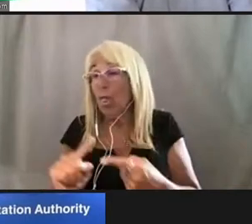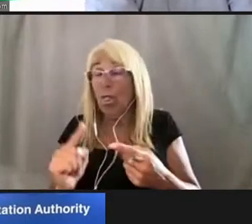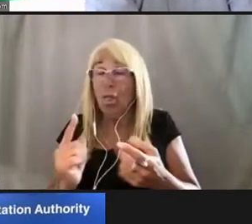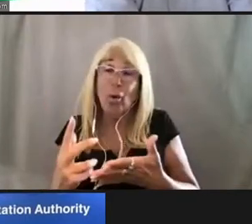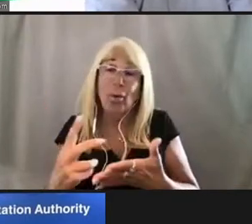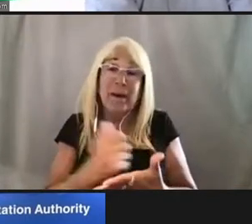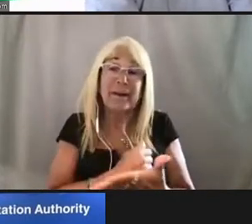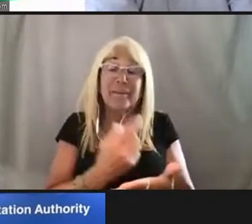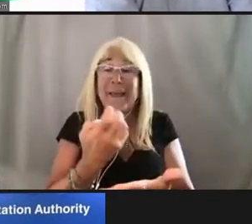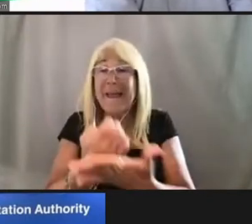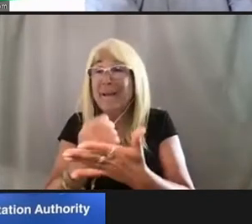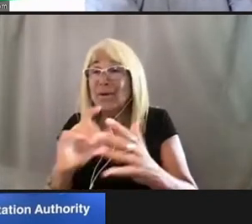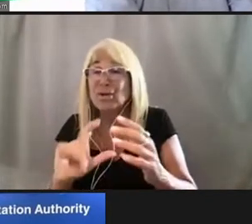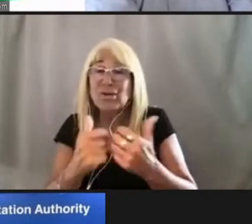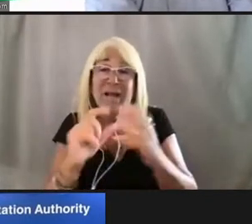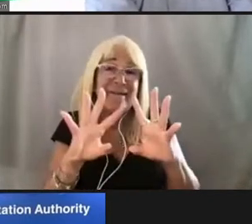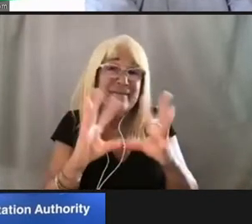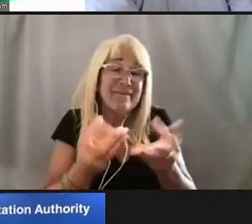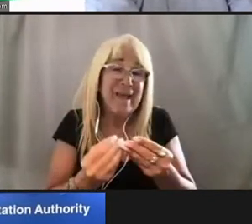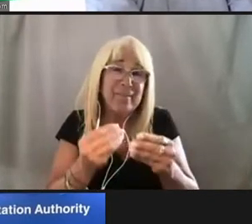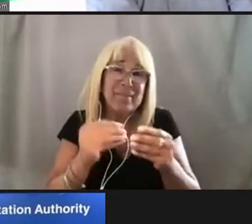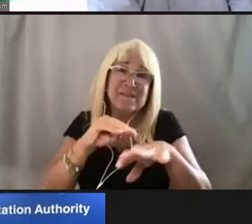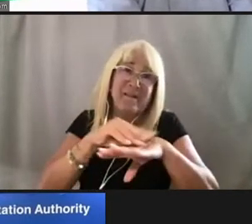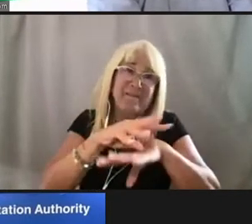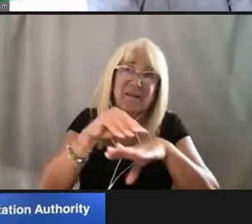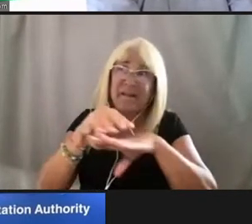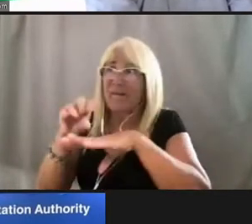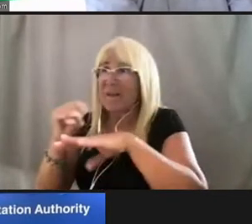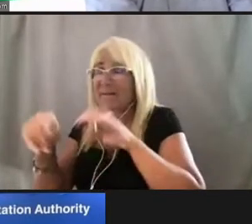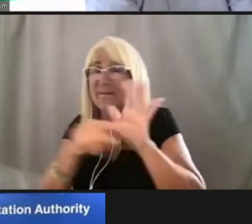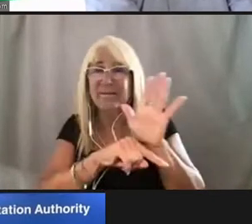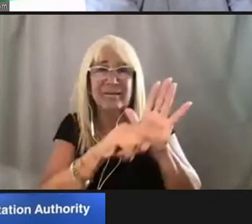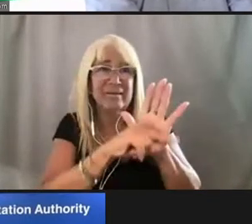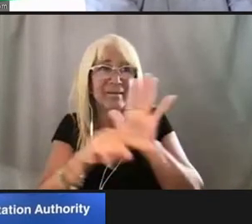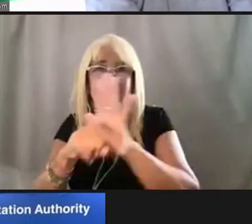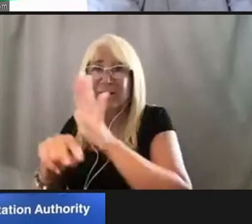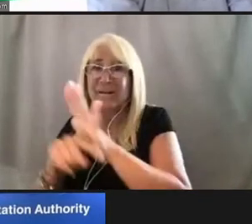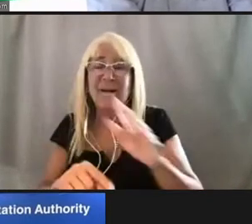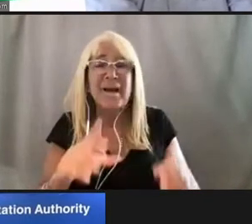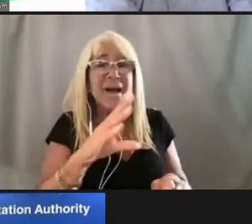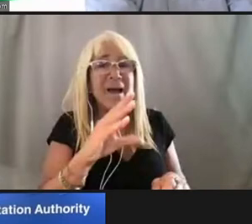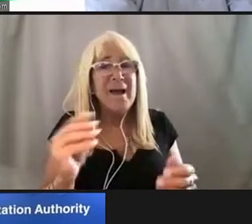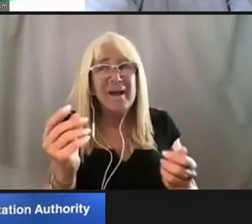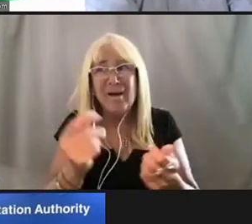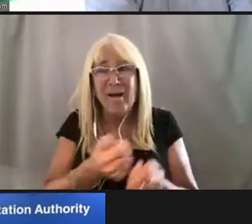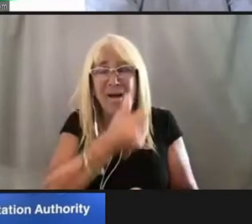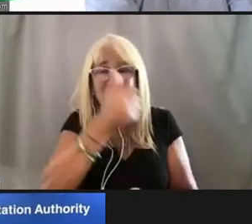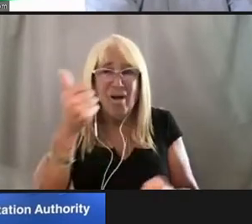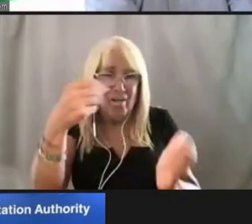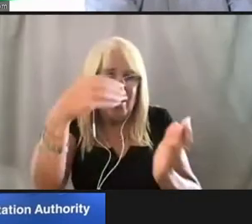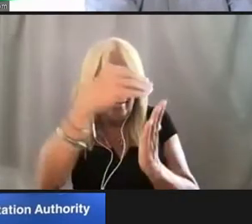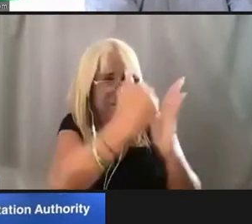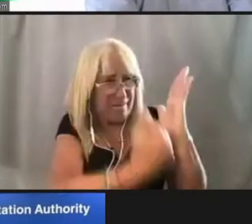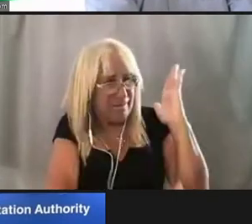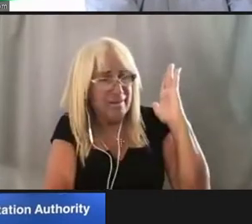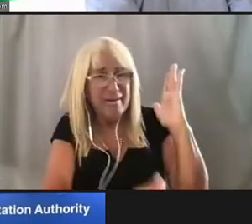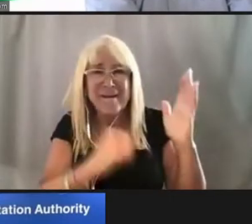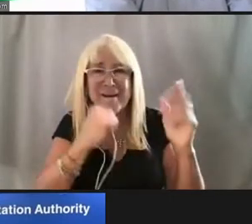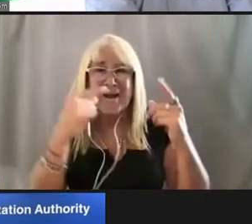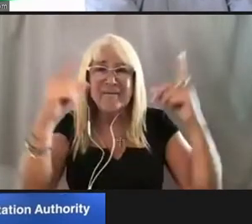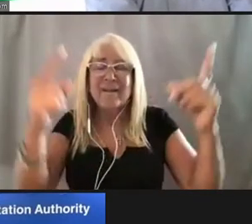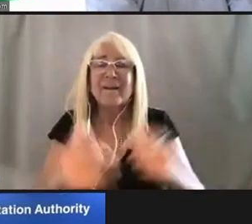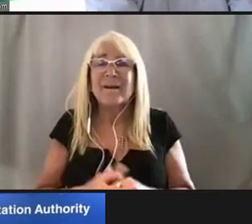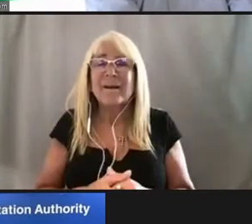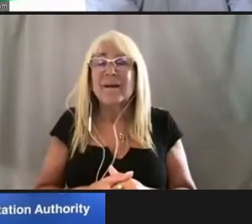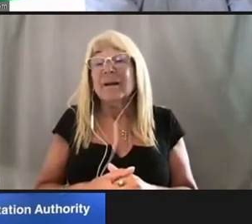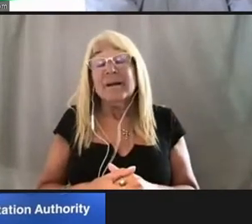families and individuals and a host of other topics that have have been reported as being unaffected how can this be true this